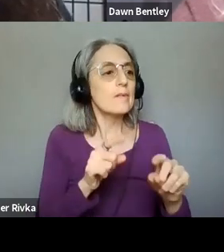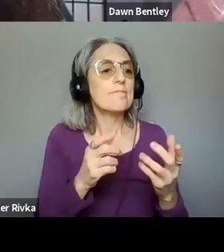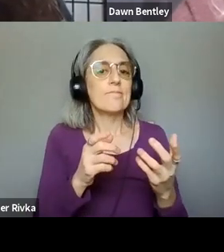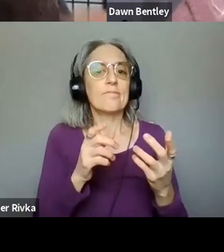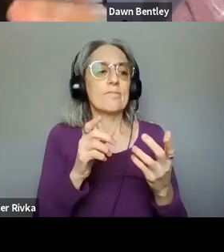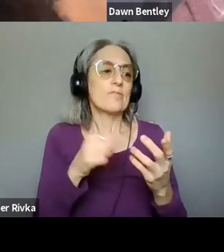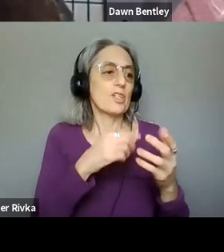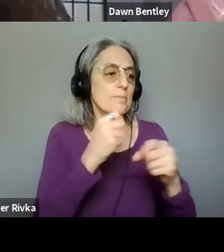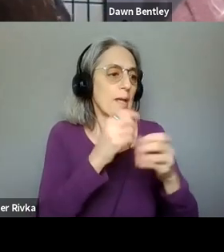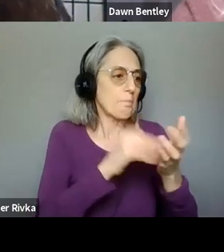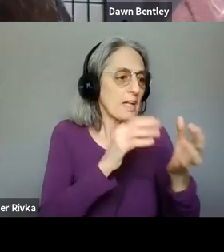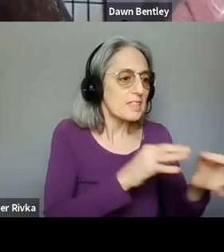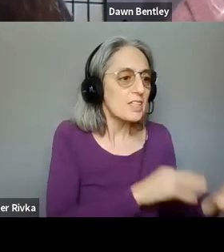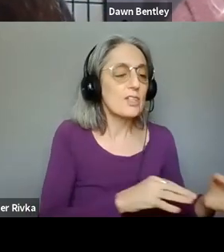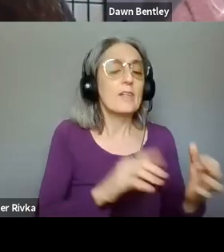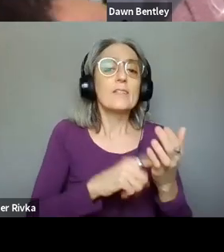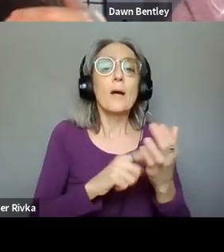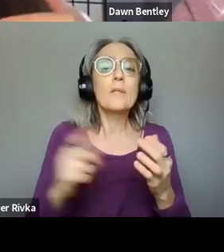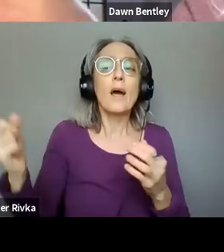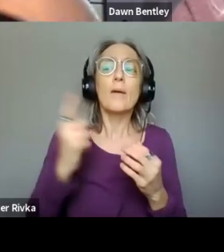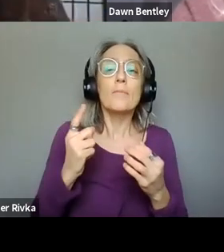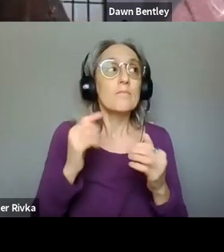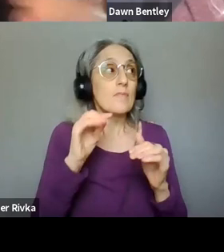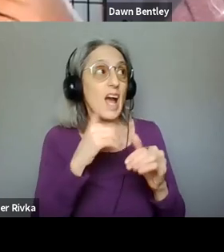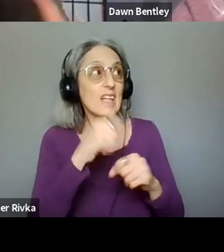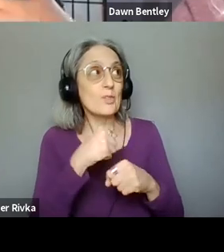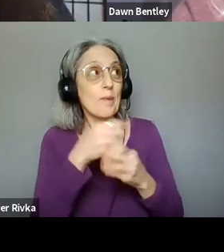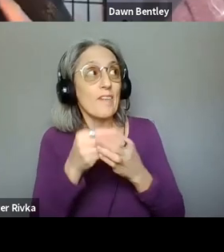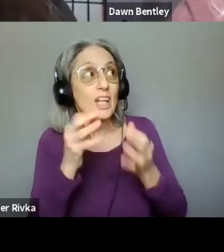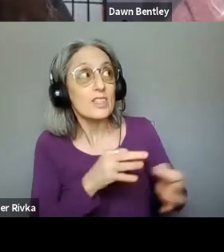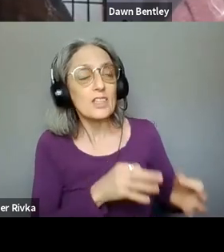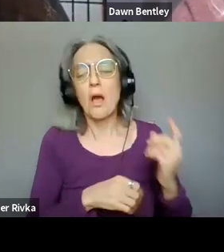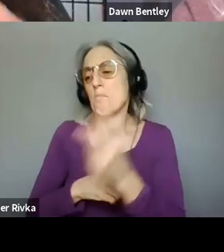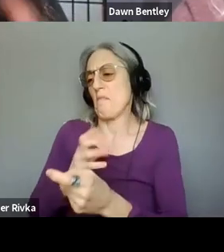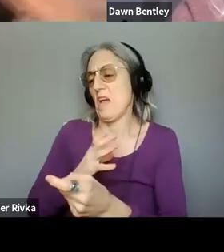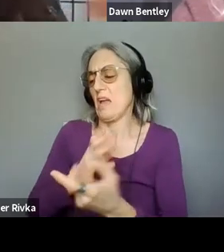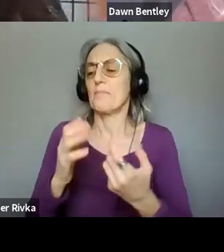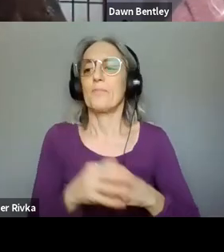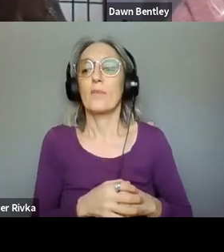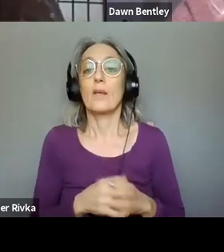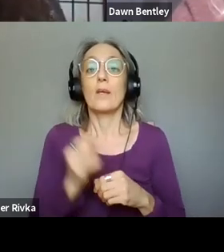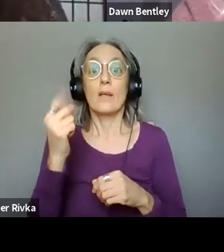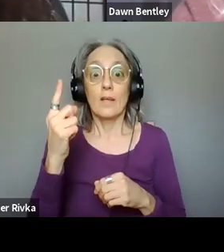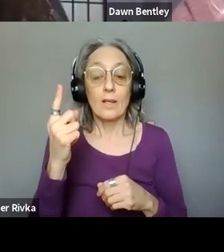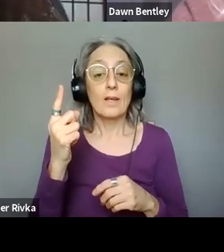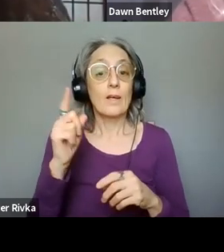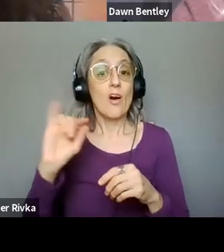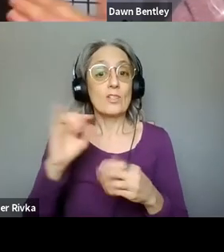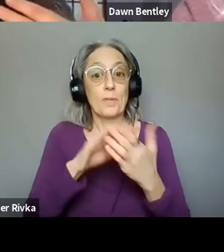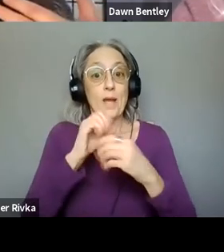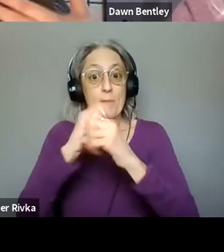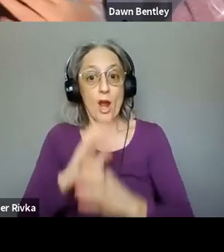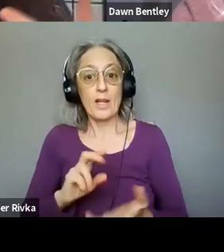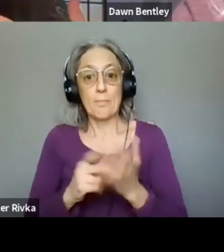financial decisions and just give them guardianship of the person. Additionally, even under guardianship, you don't get to make every decision for the